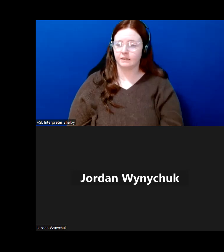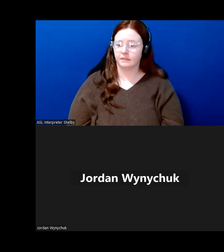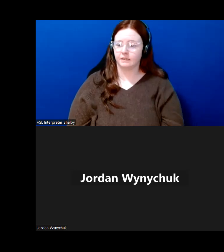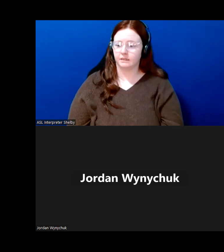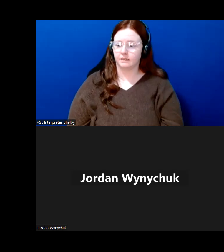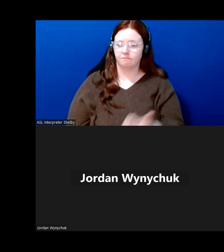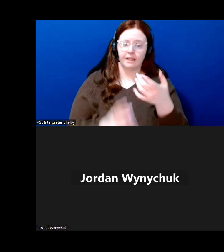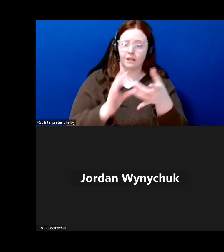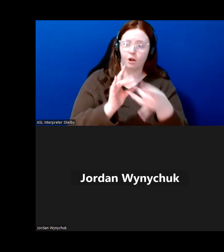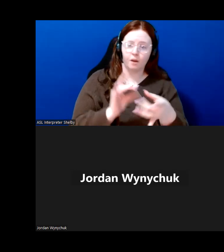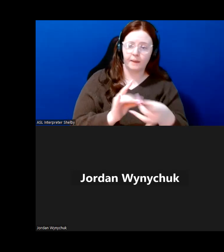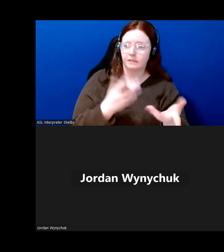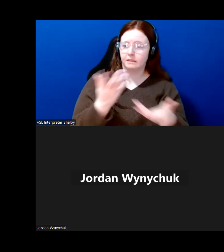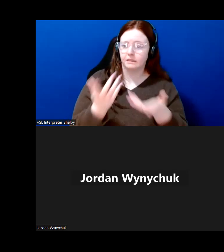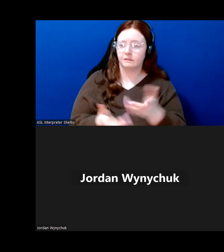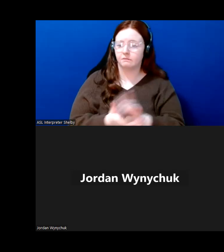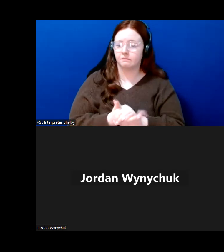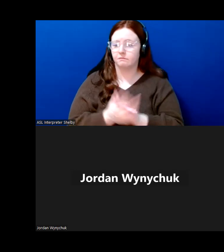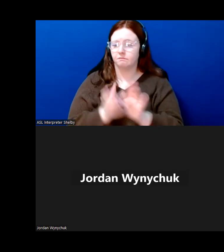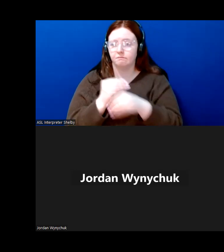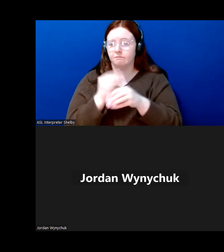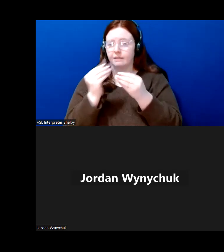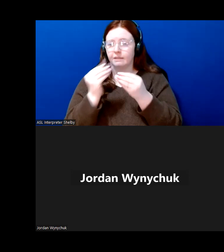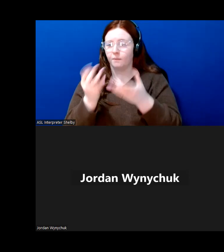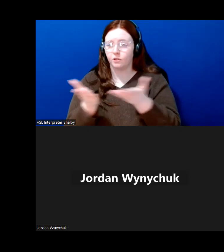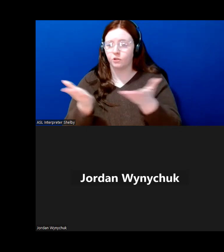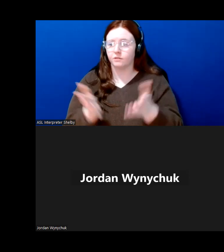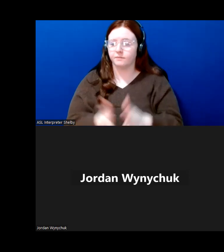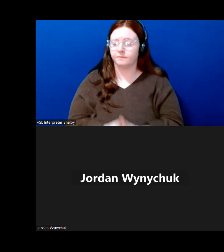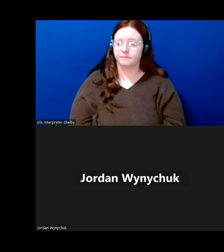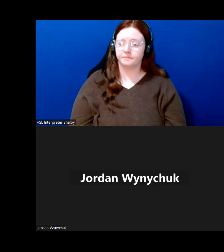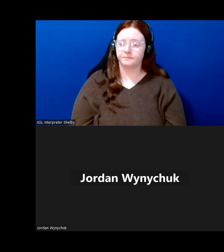Any comments? Any additional information people would like to have?